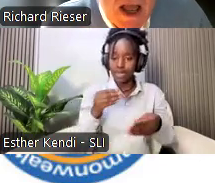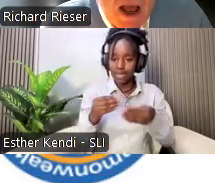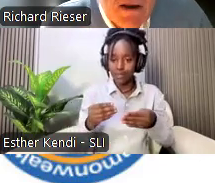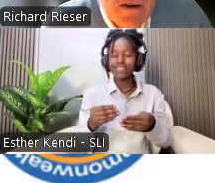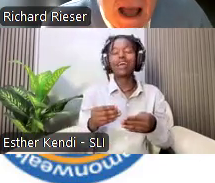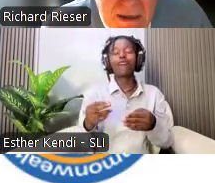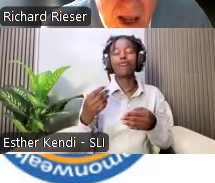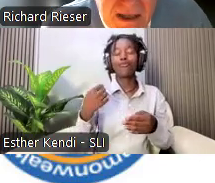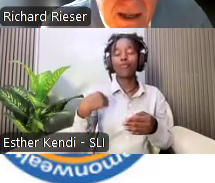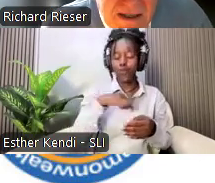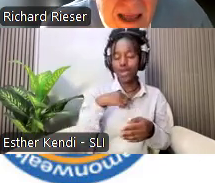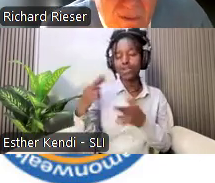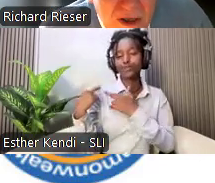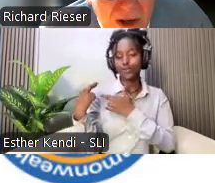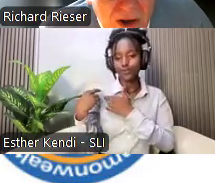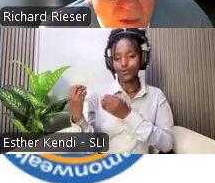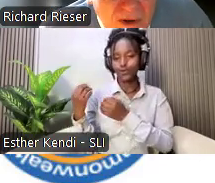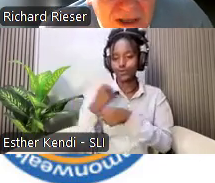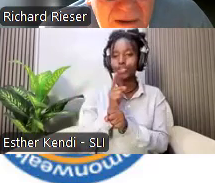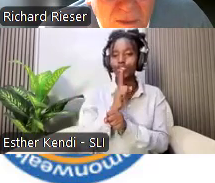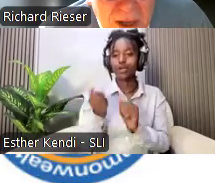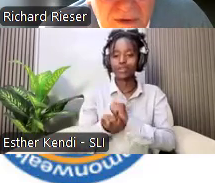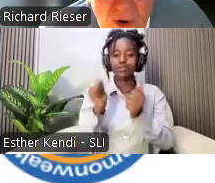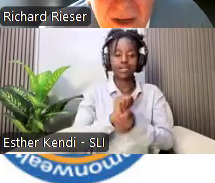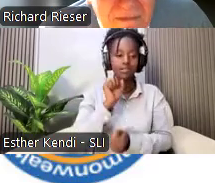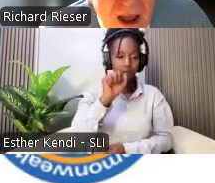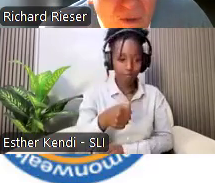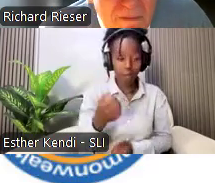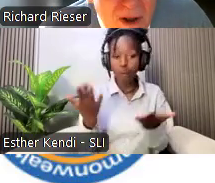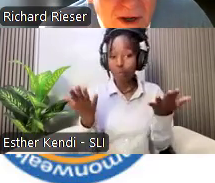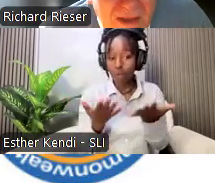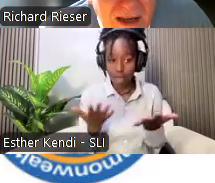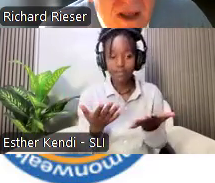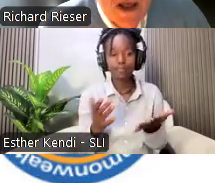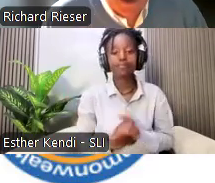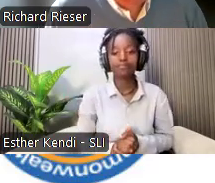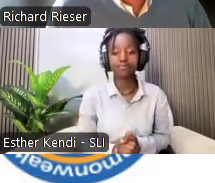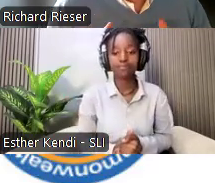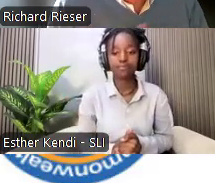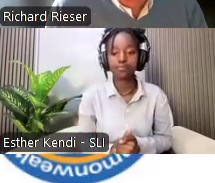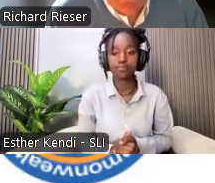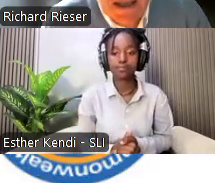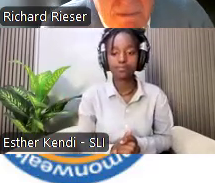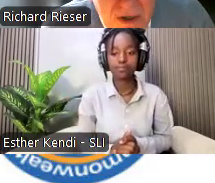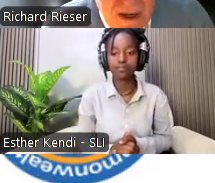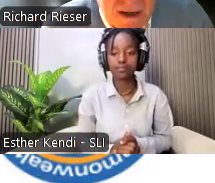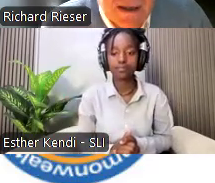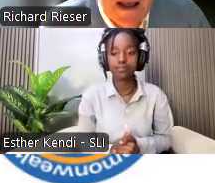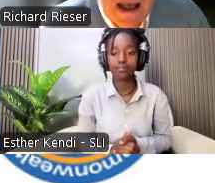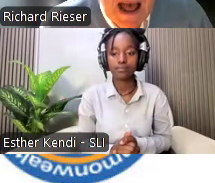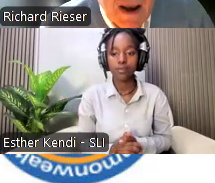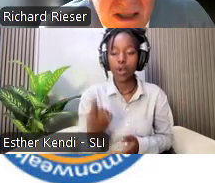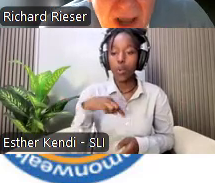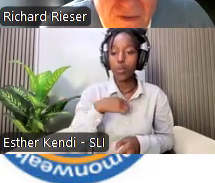really atomized since then. So Commonwealth Disabled People's Forum is about rebuilding that solidarity between